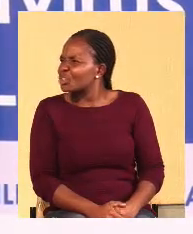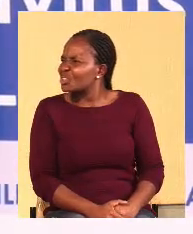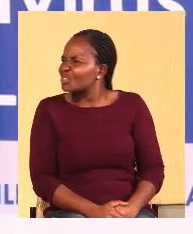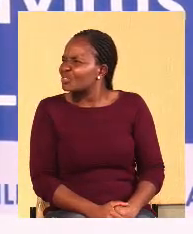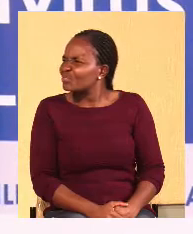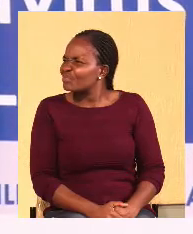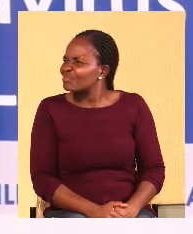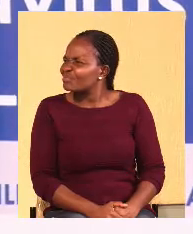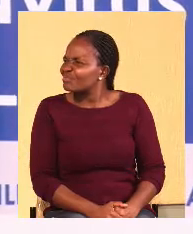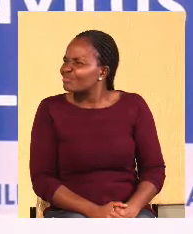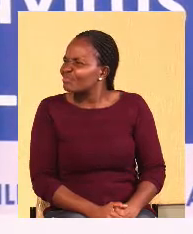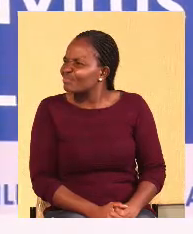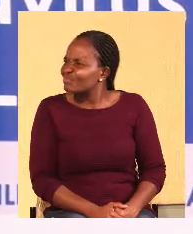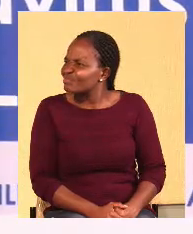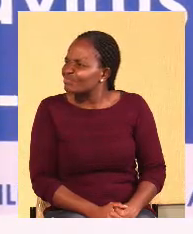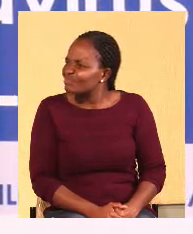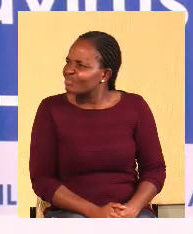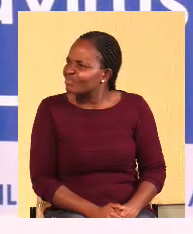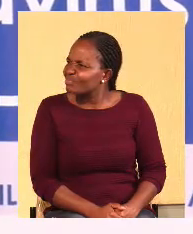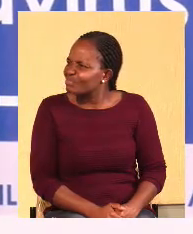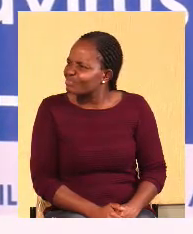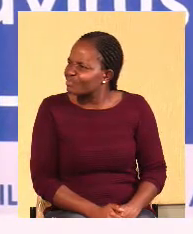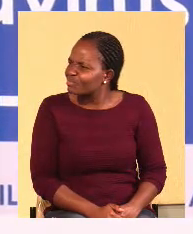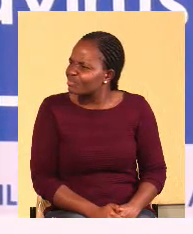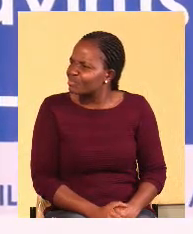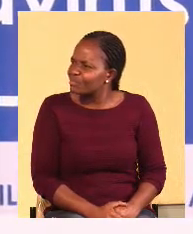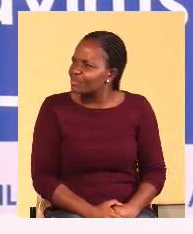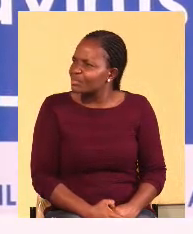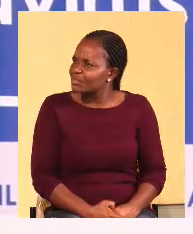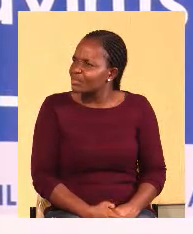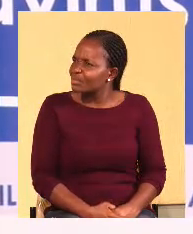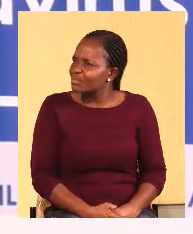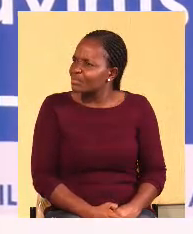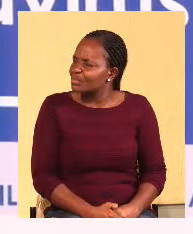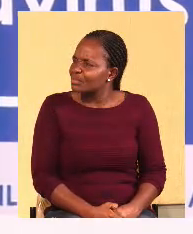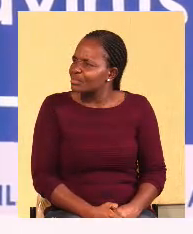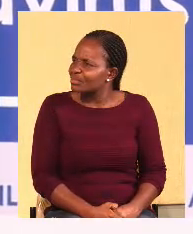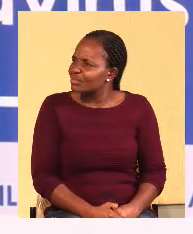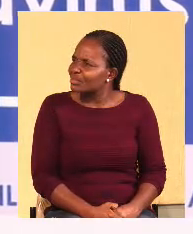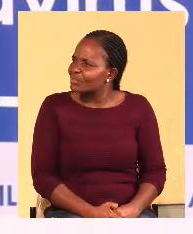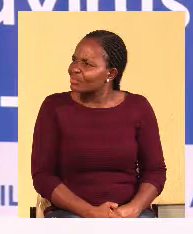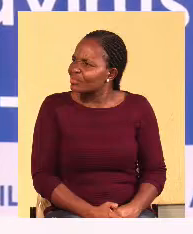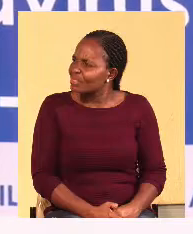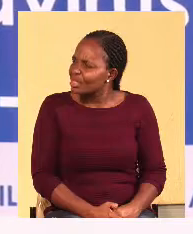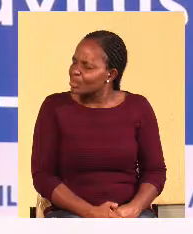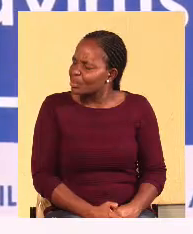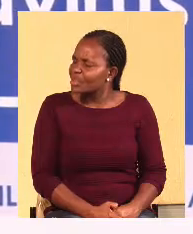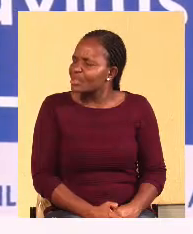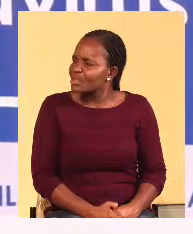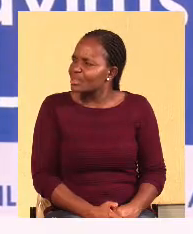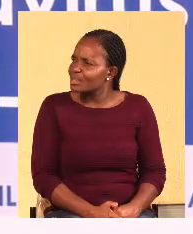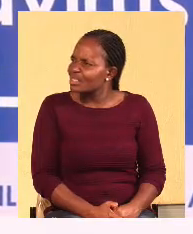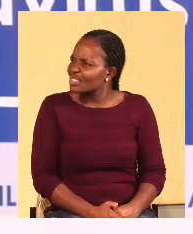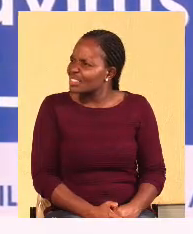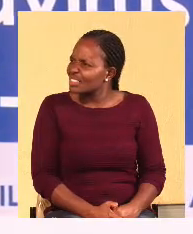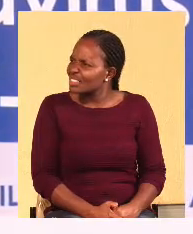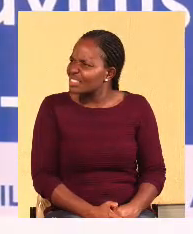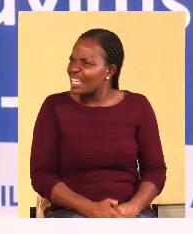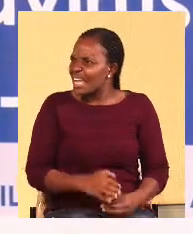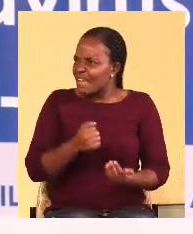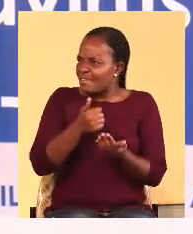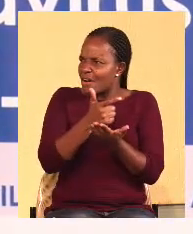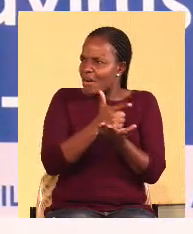were kind of, they were very disturbing videos where the police were using some sort of brute force. Can you speak into the mic, please? There have been videos that have